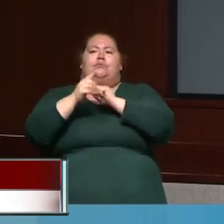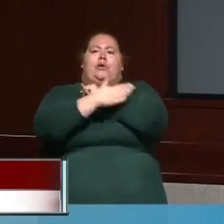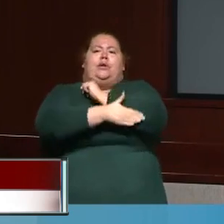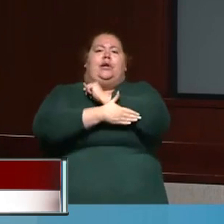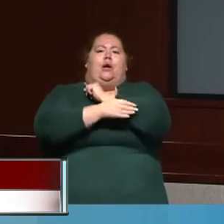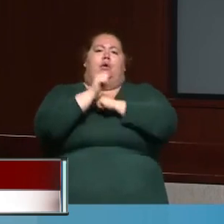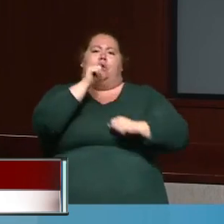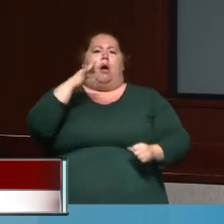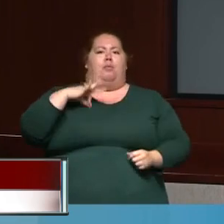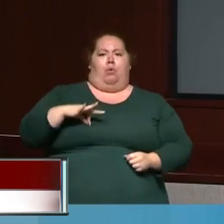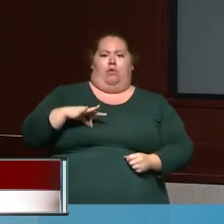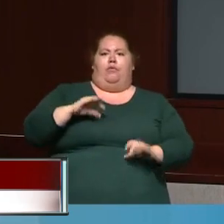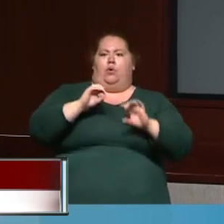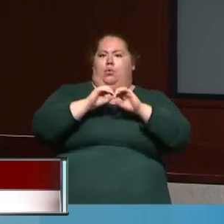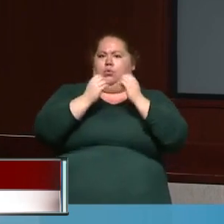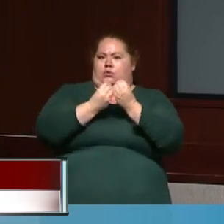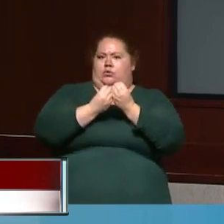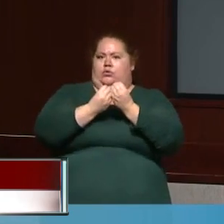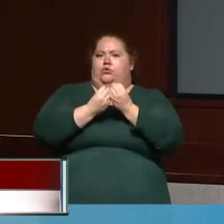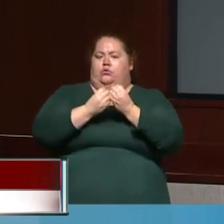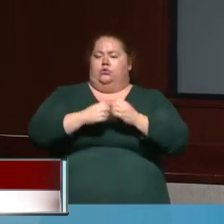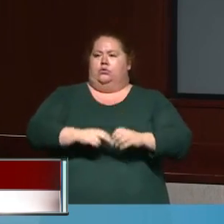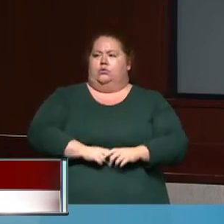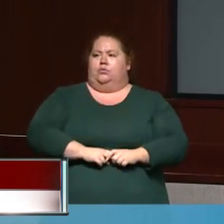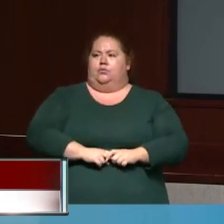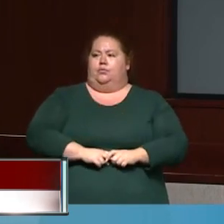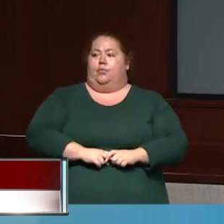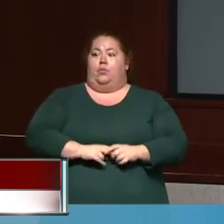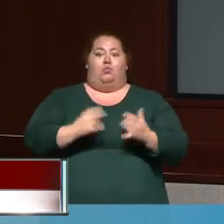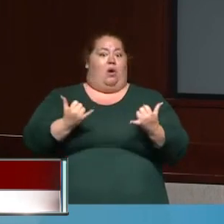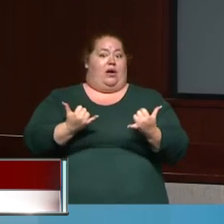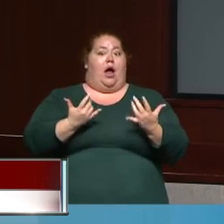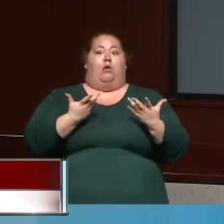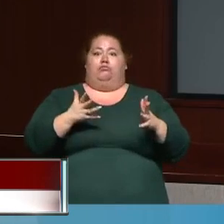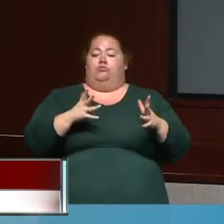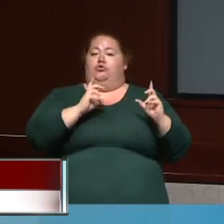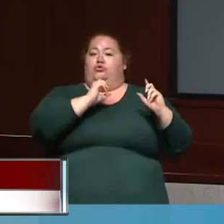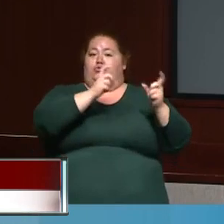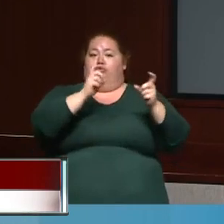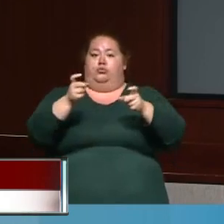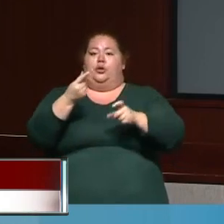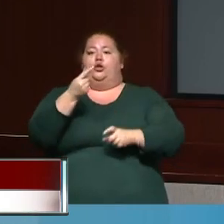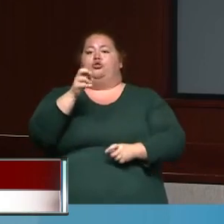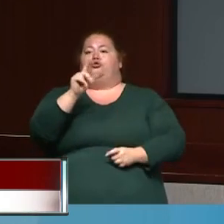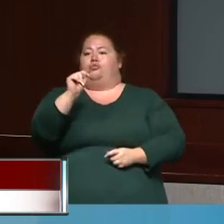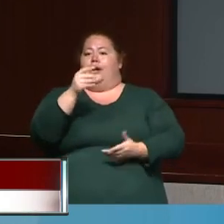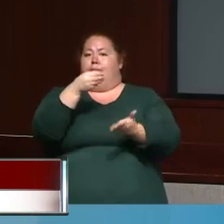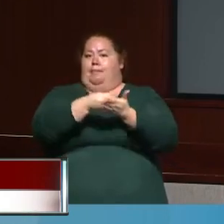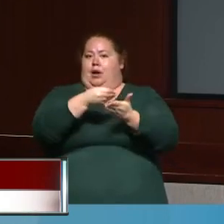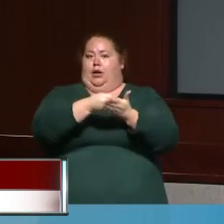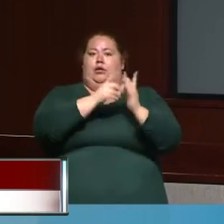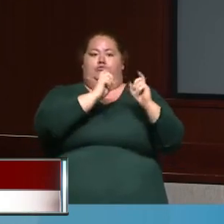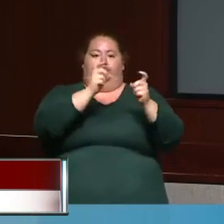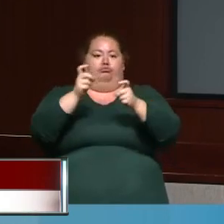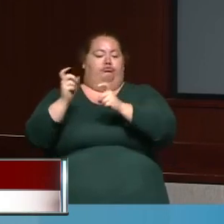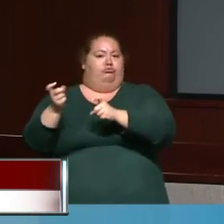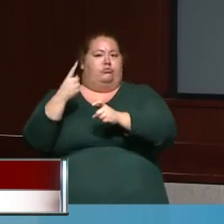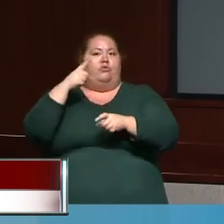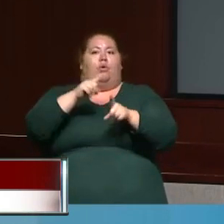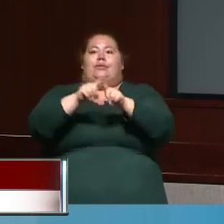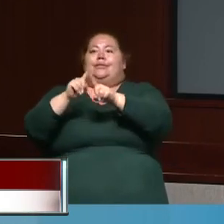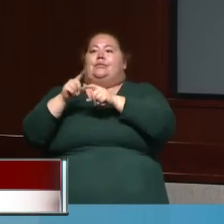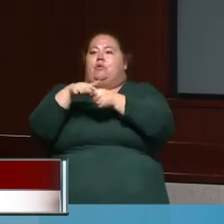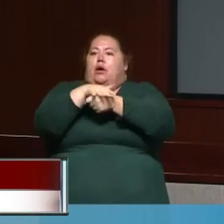organizations. We are distributing grant money for area